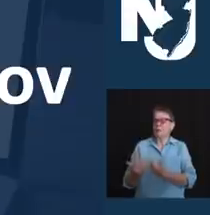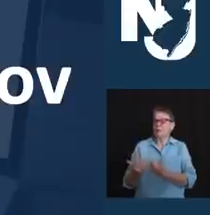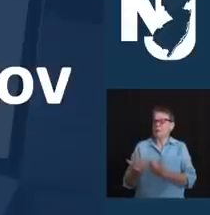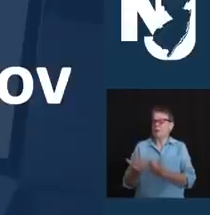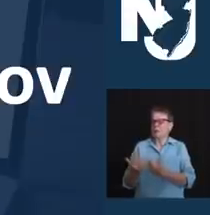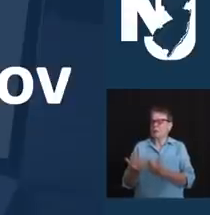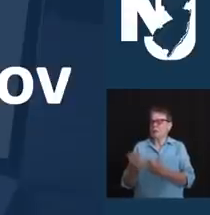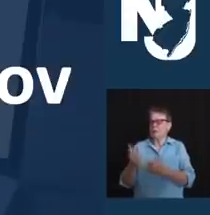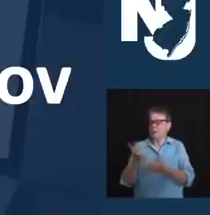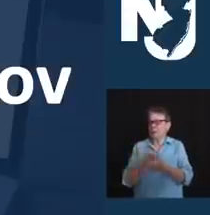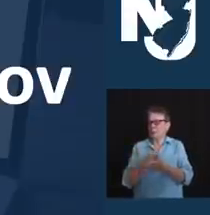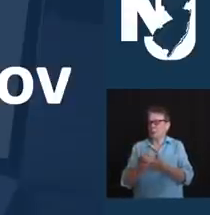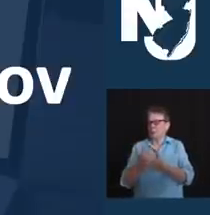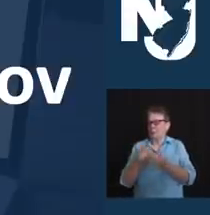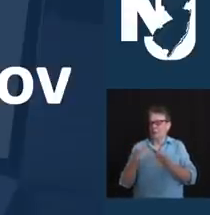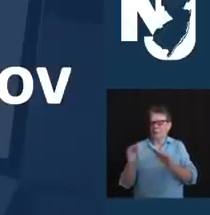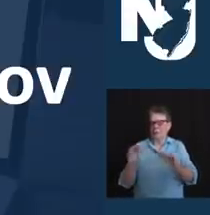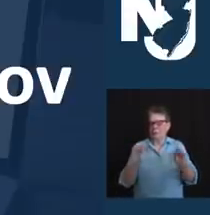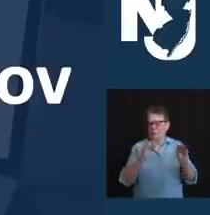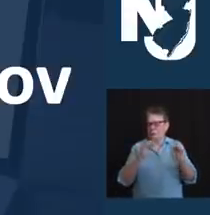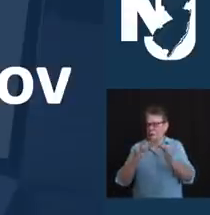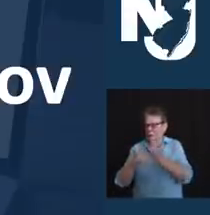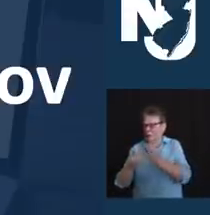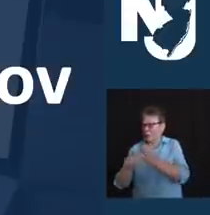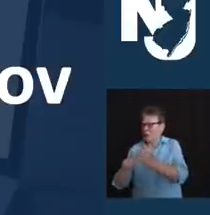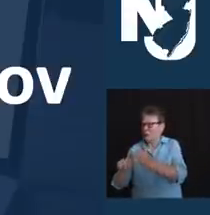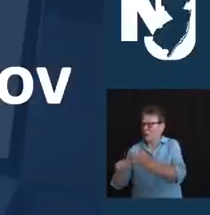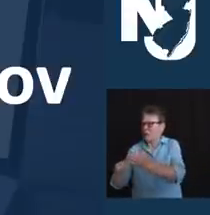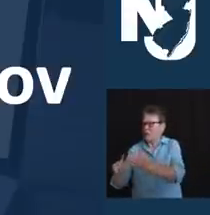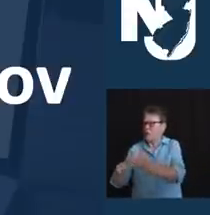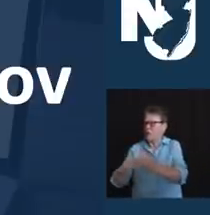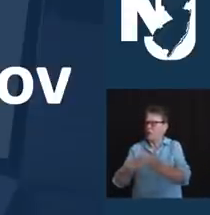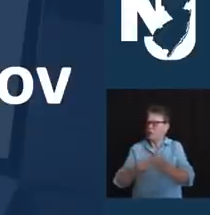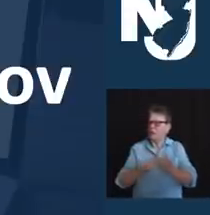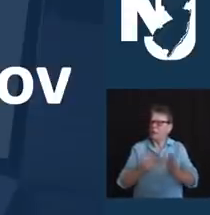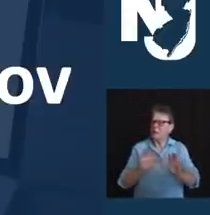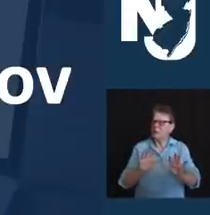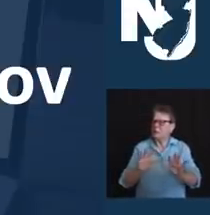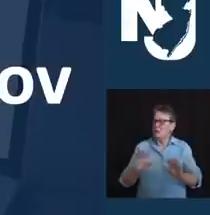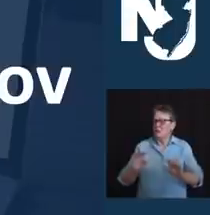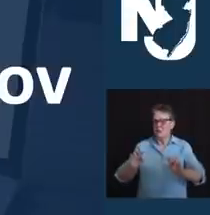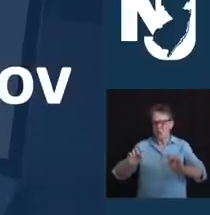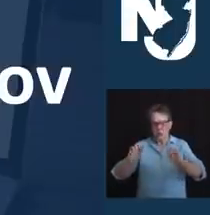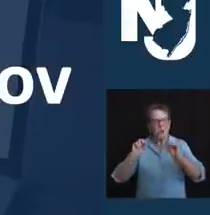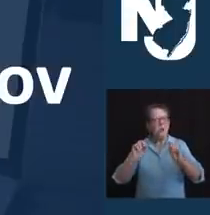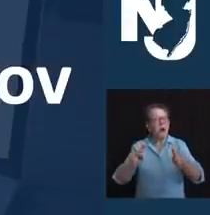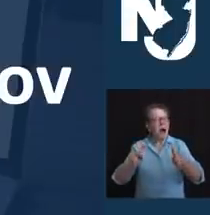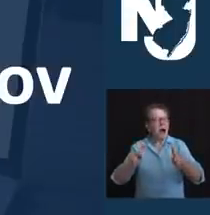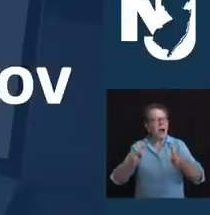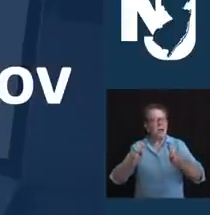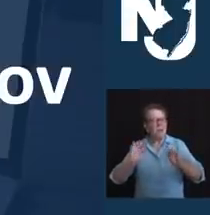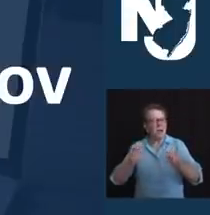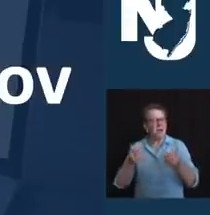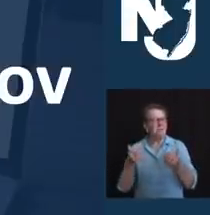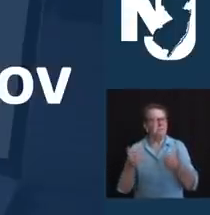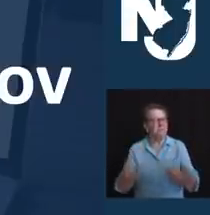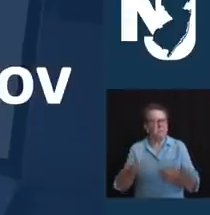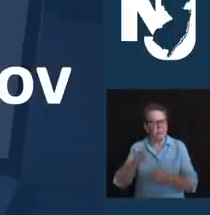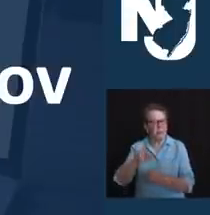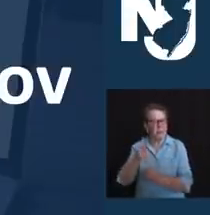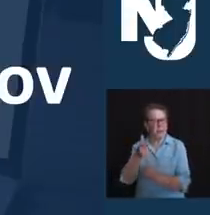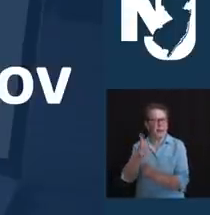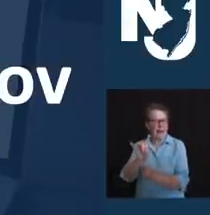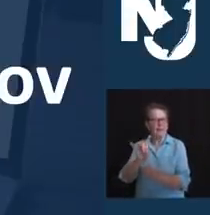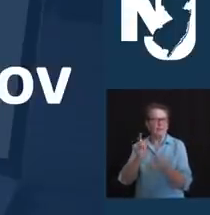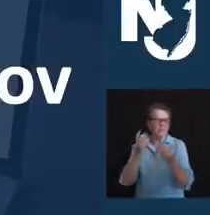dramatic decreases we have begun seeing in both cases and hospitalizations would continue. I do not